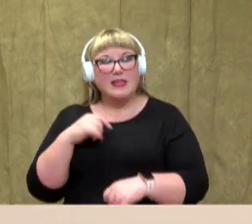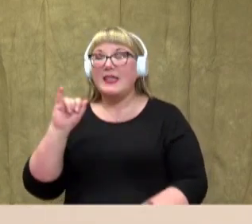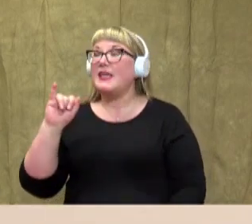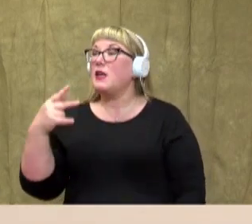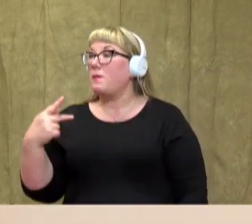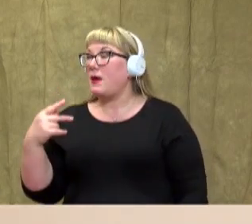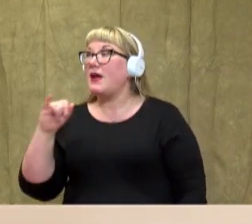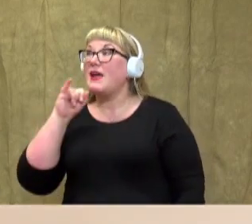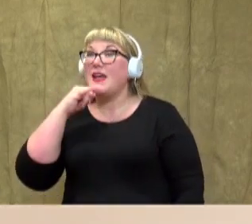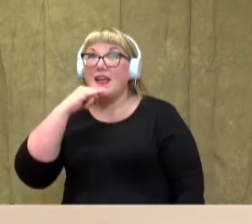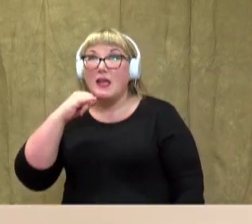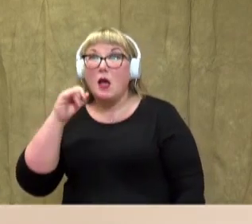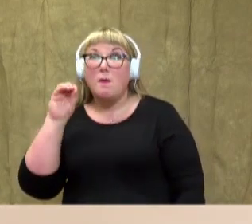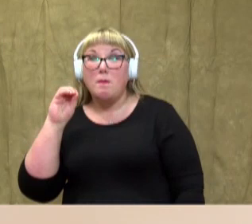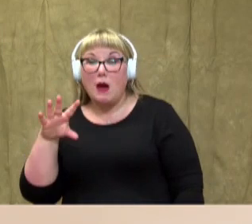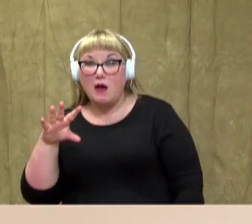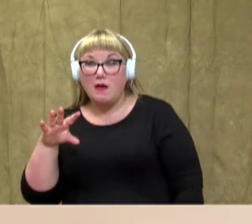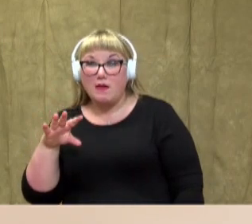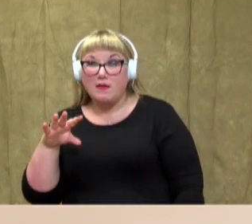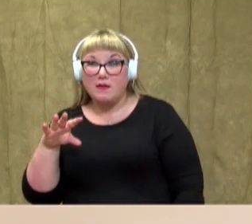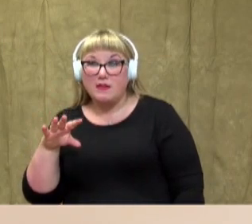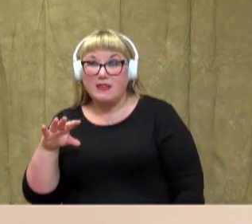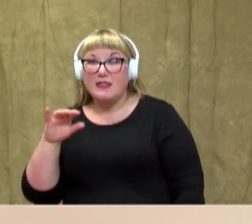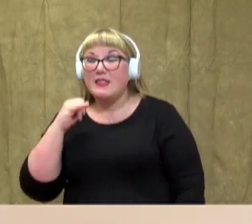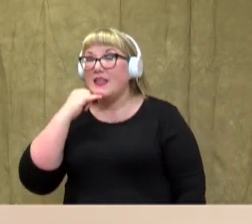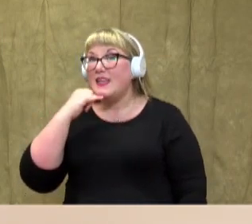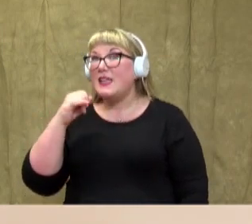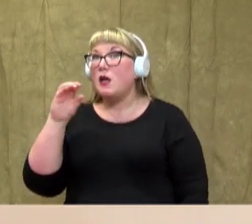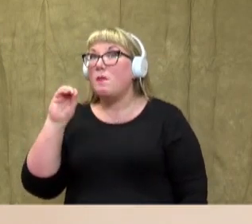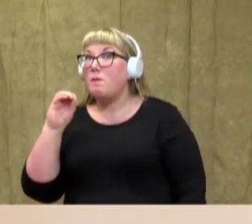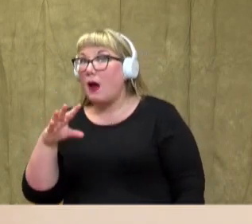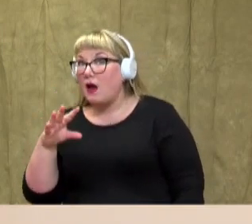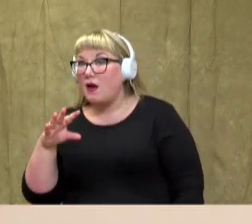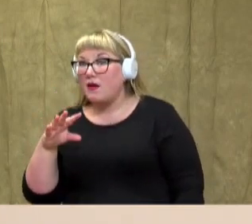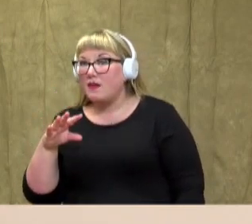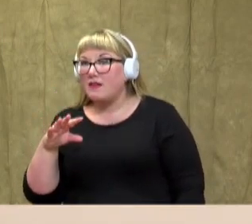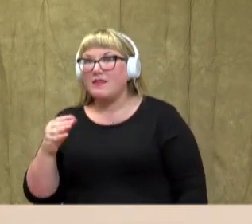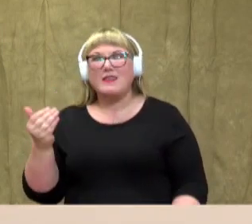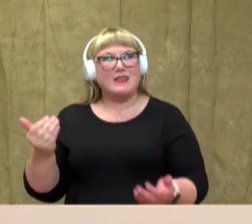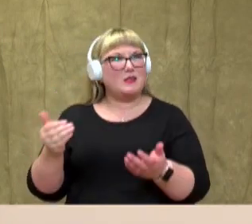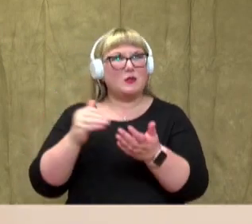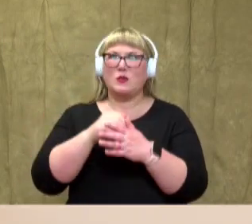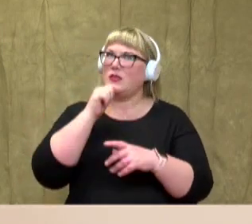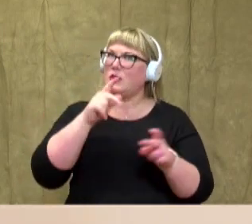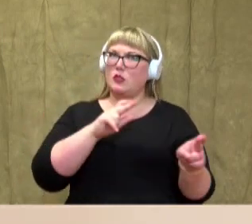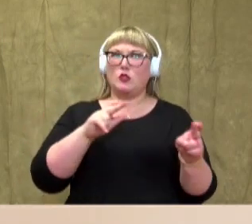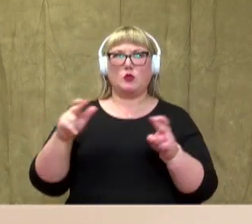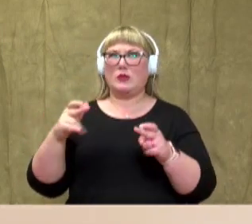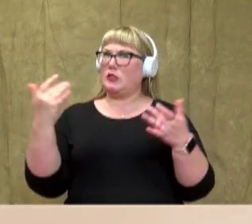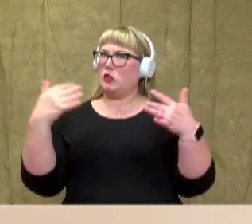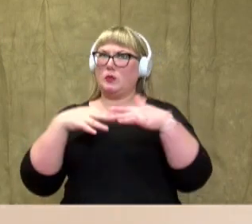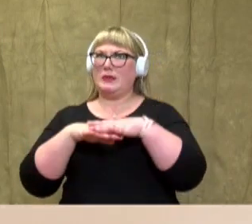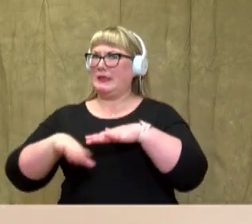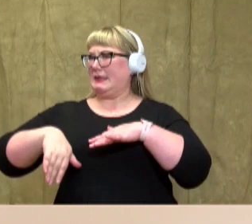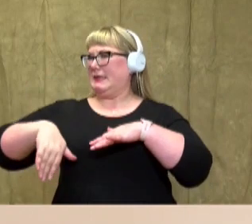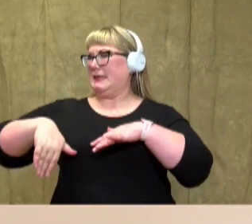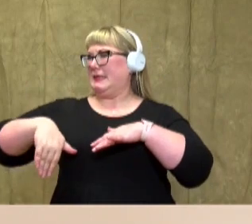Ip. Perfect. Listen to the sounds. Ip. Once again, we're not ready to start blending, are